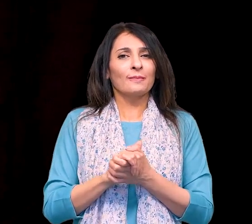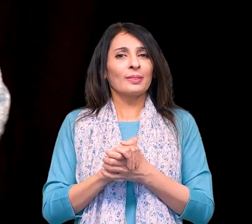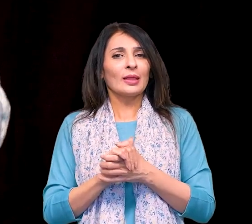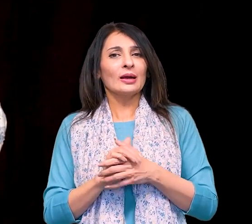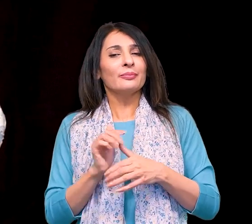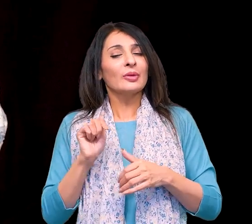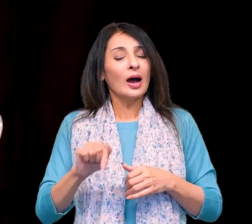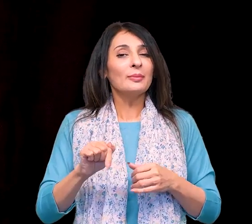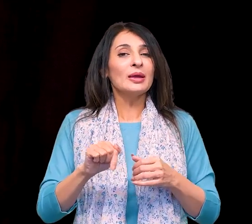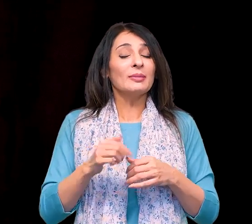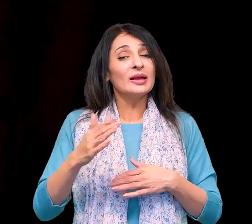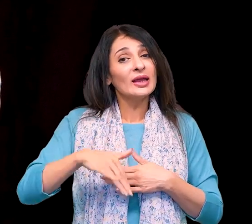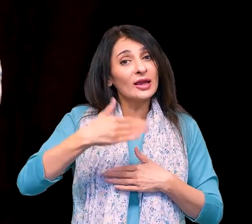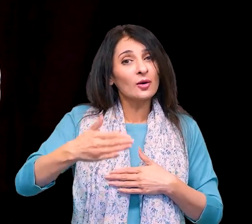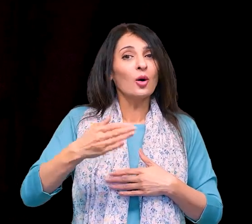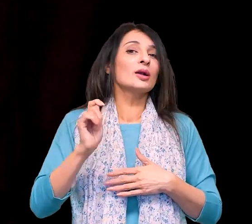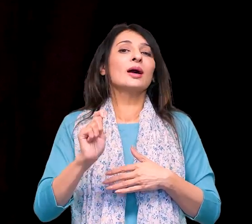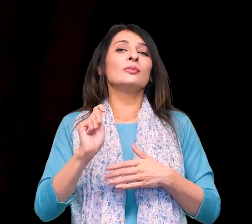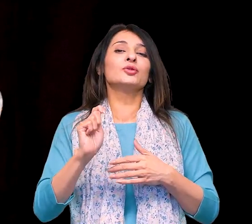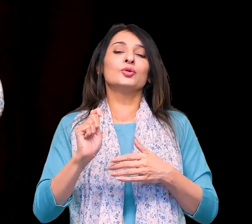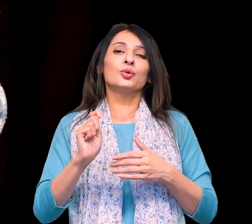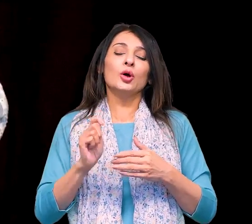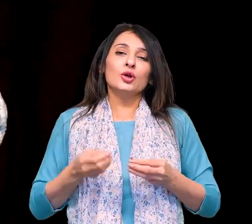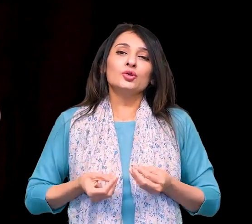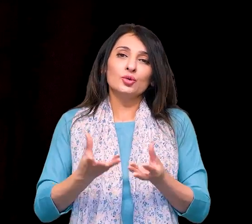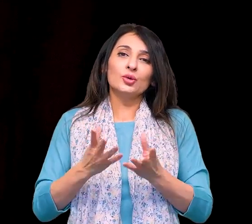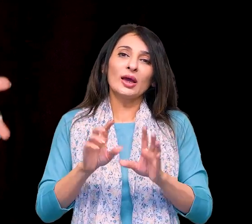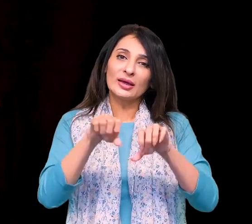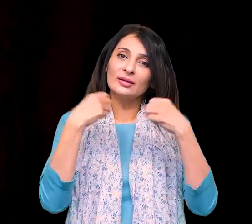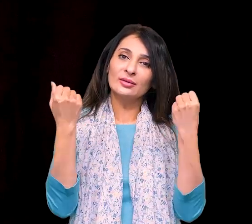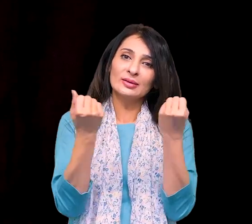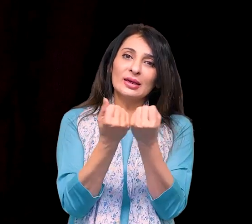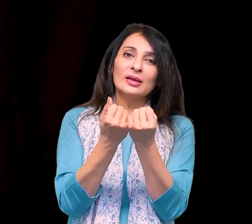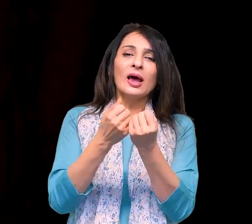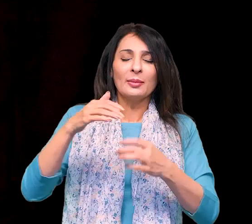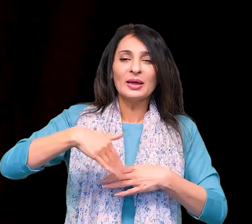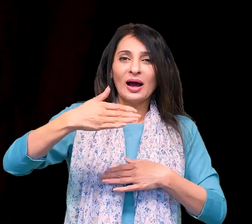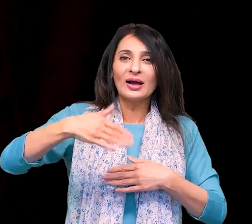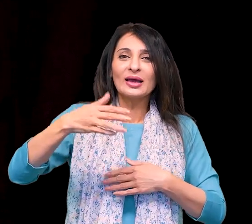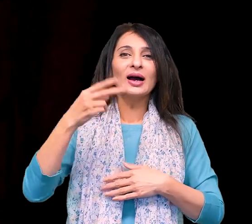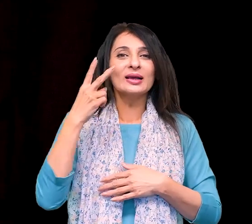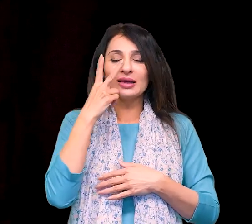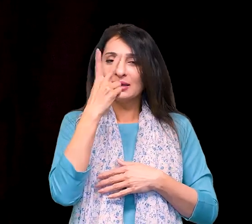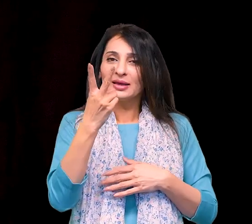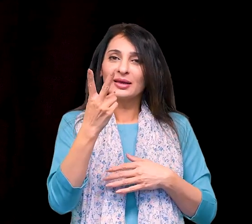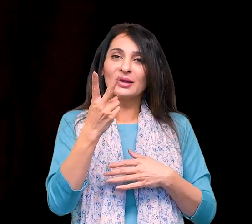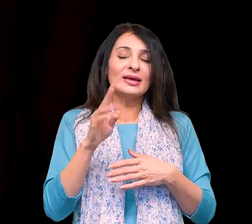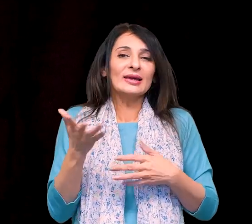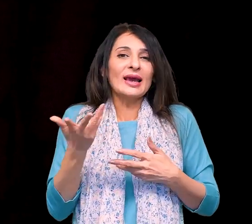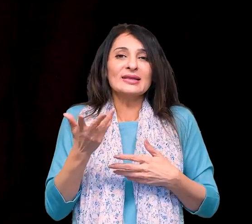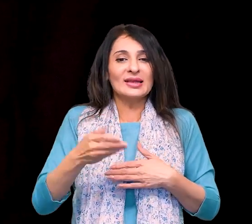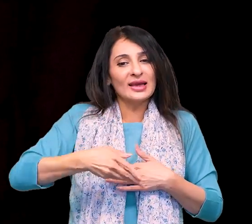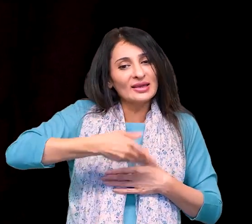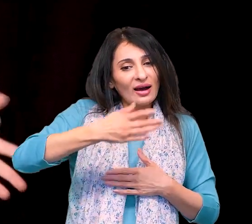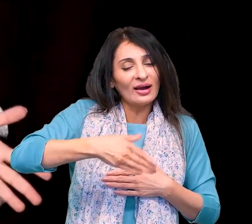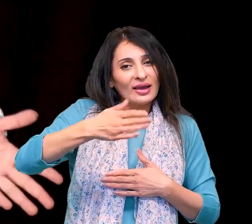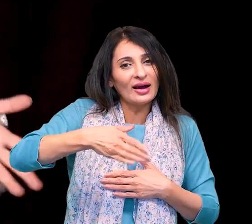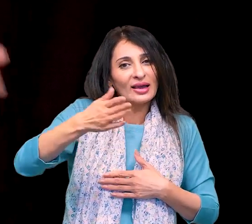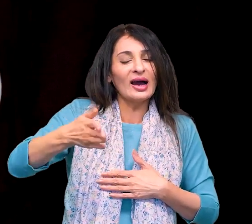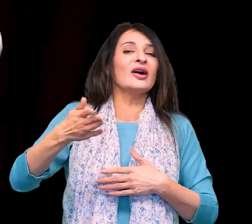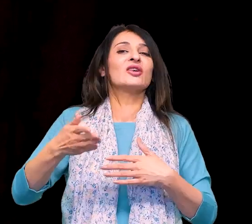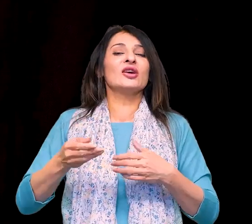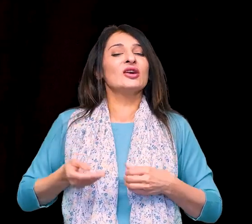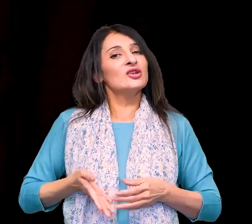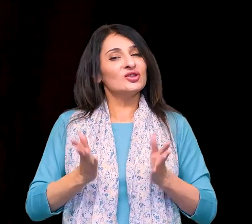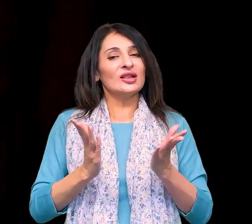a natural connector. So I've started a number of other initiatives. Like one of them is the Professional Women's Group, which is at this